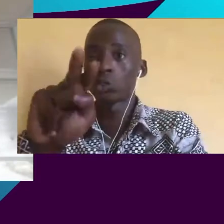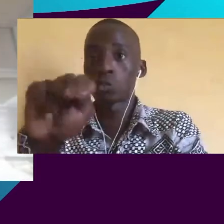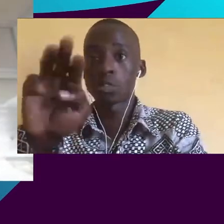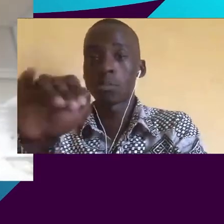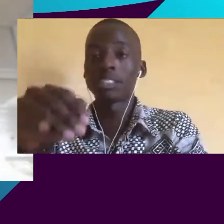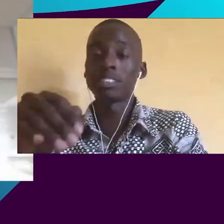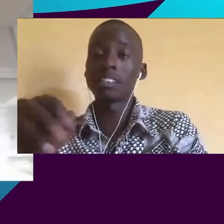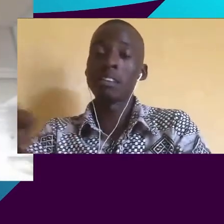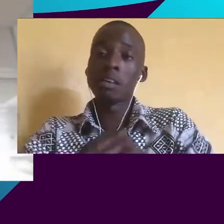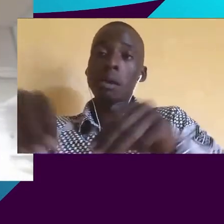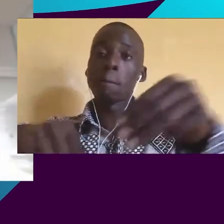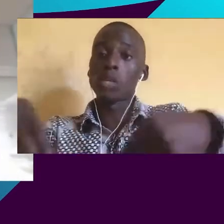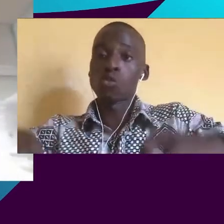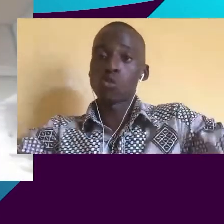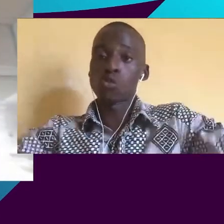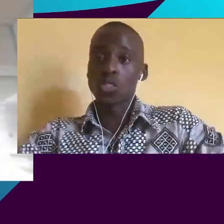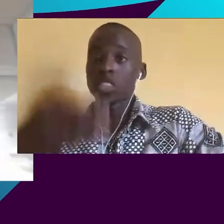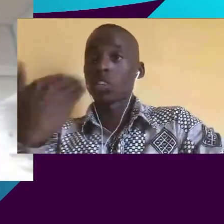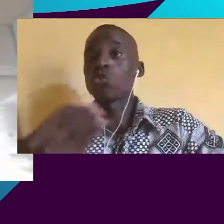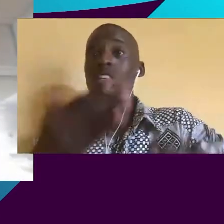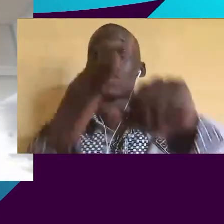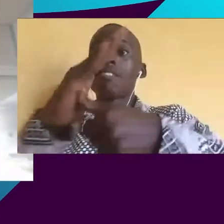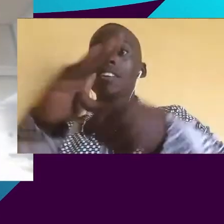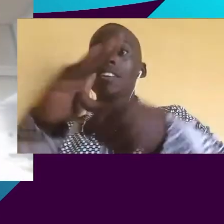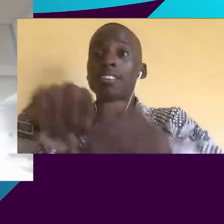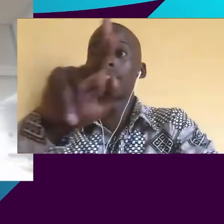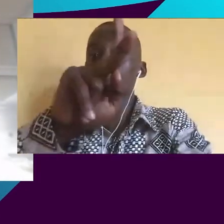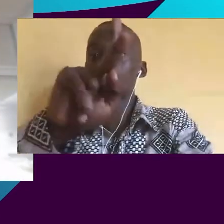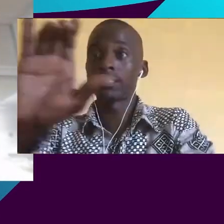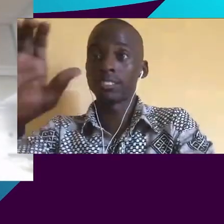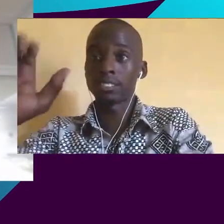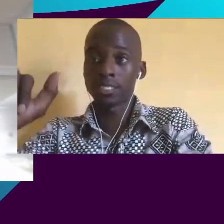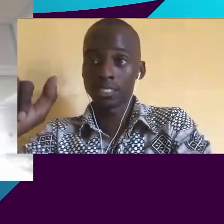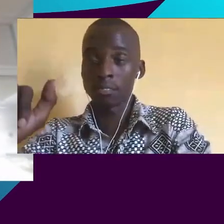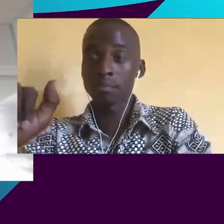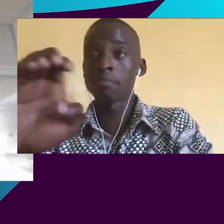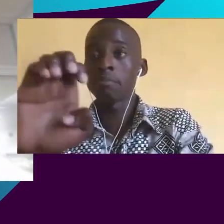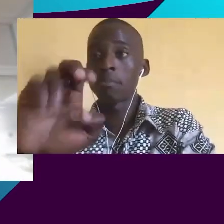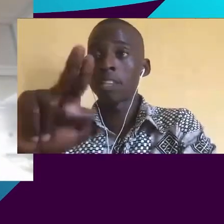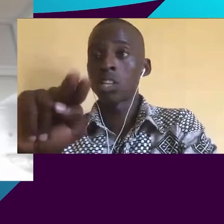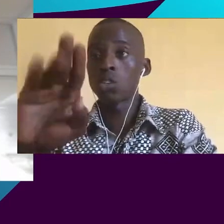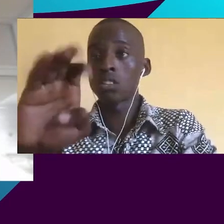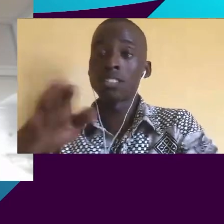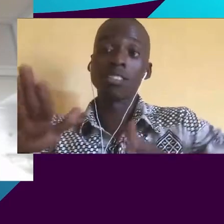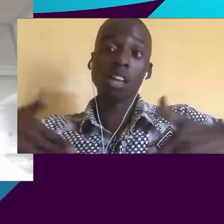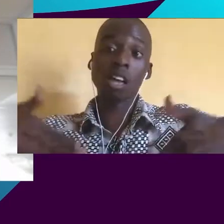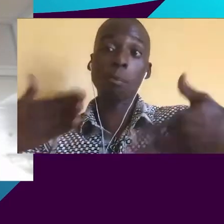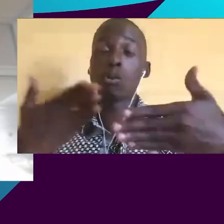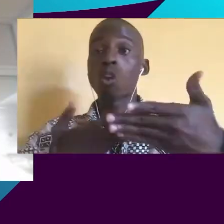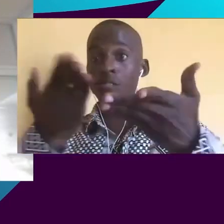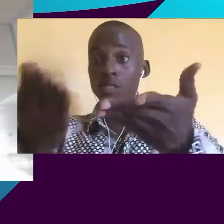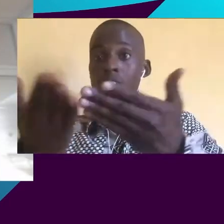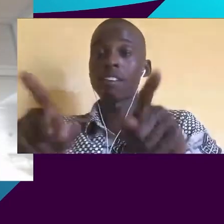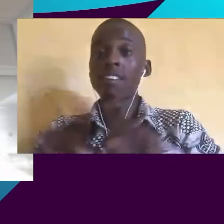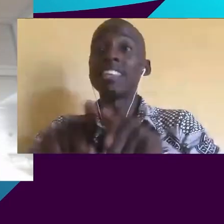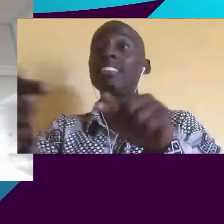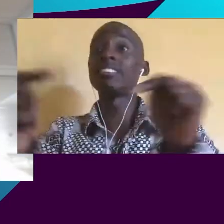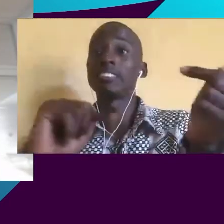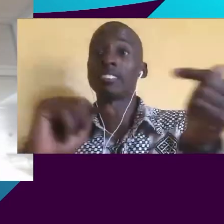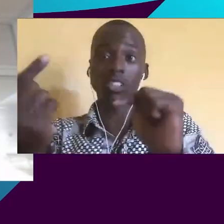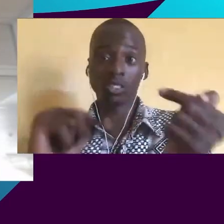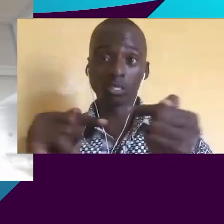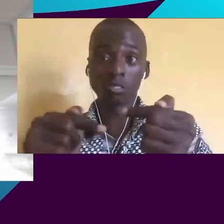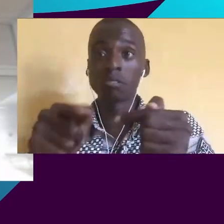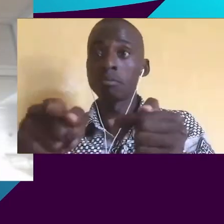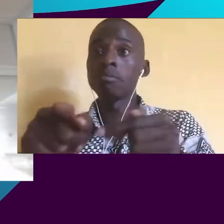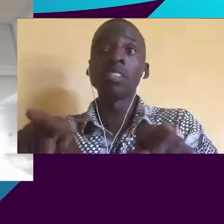affairs in KCCA. Eunice, glad to have you in this discussion. They say a lot of questions